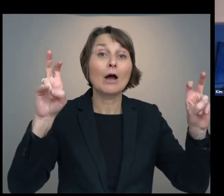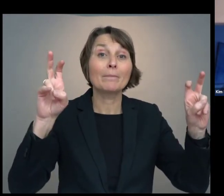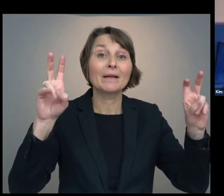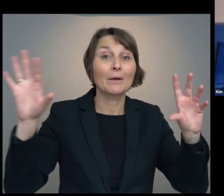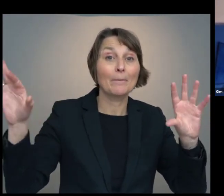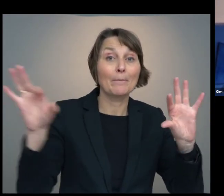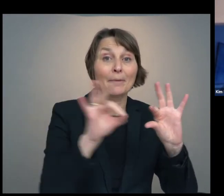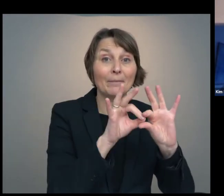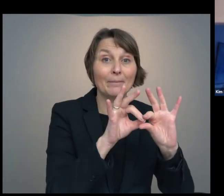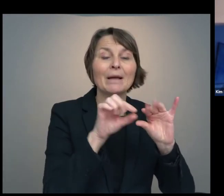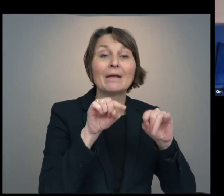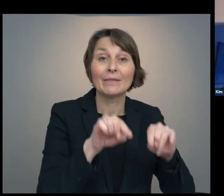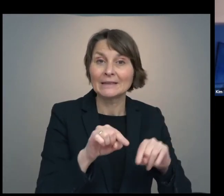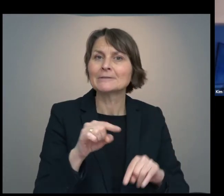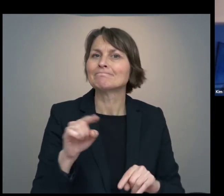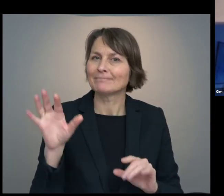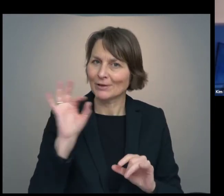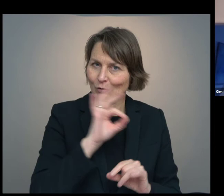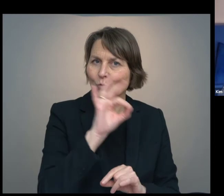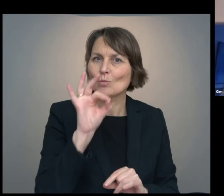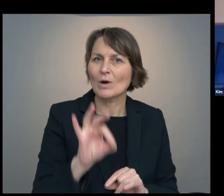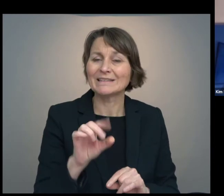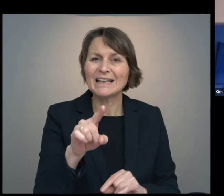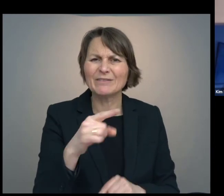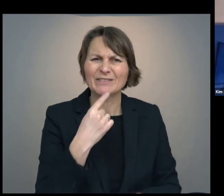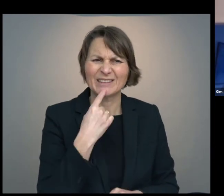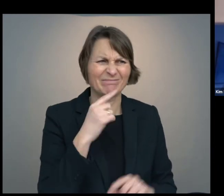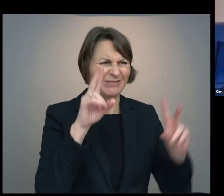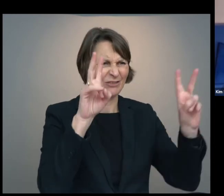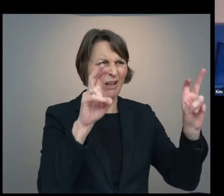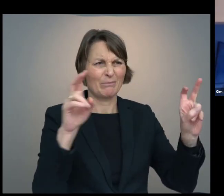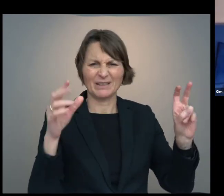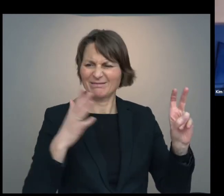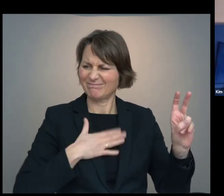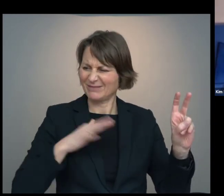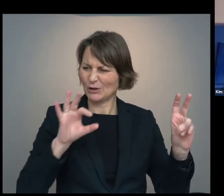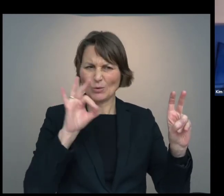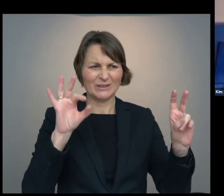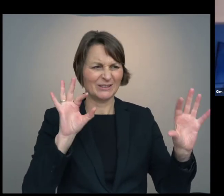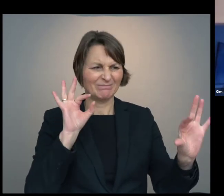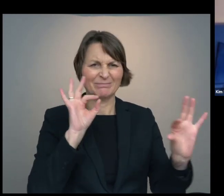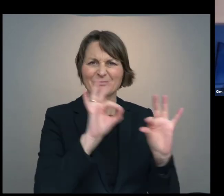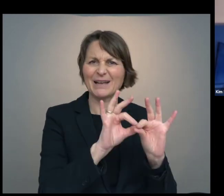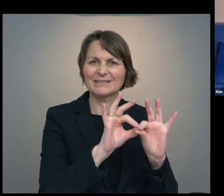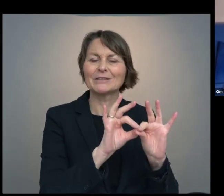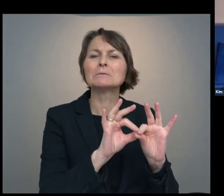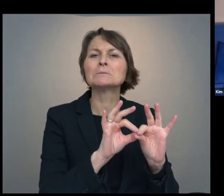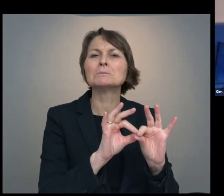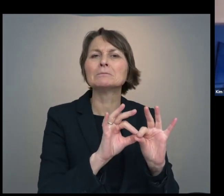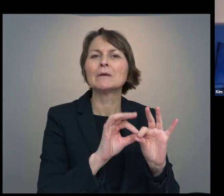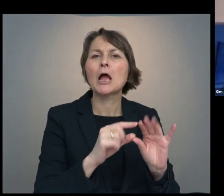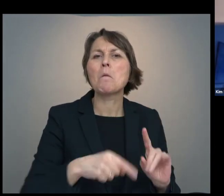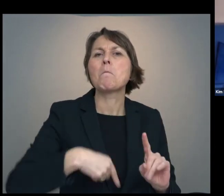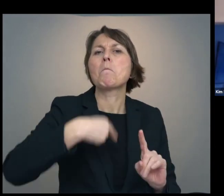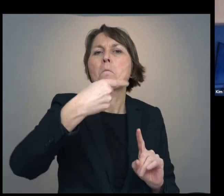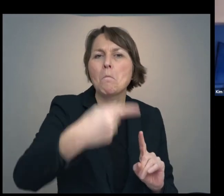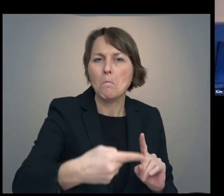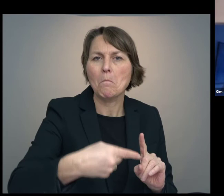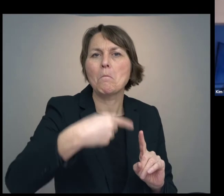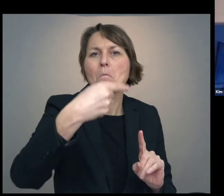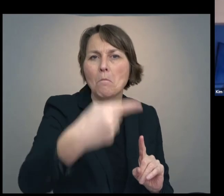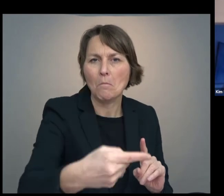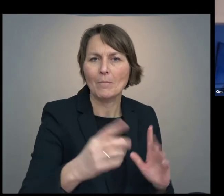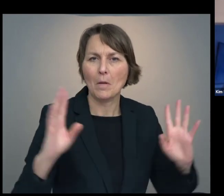topic that's selected for it. And if the topic doesn't match your questions, then please suggest a topic